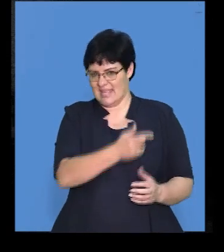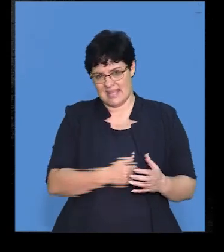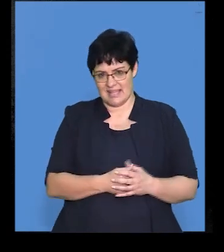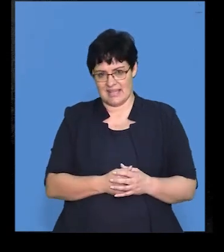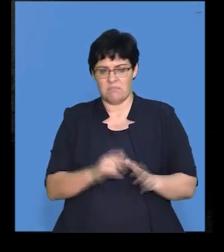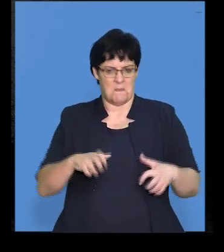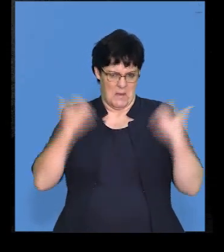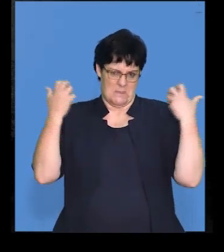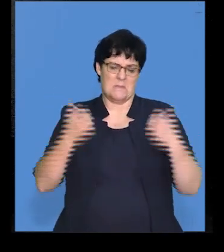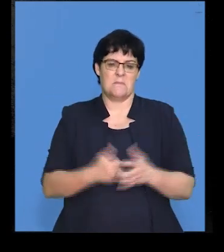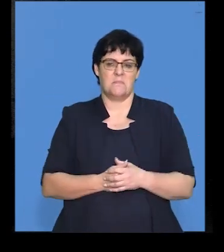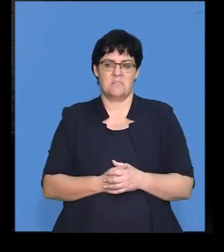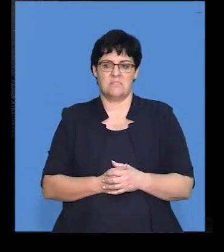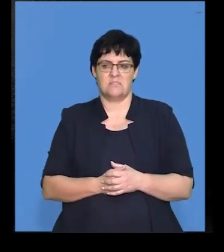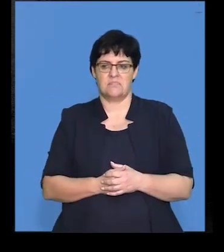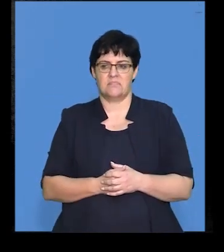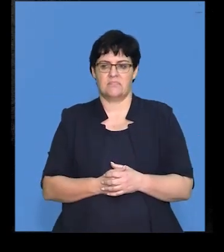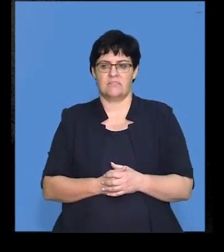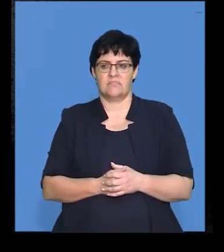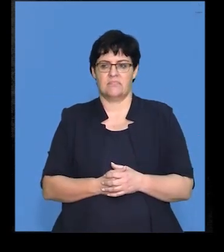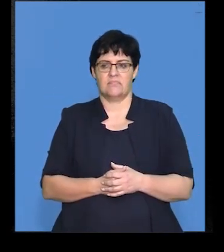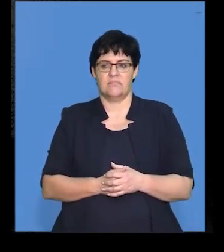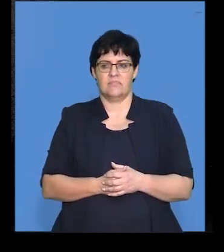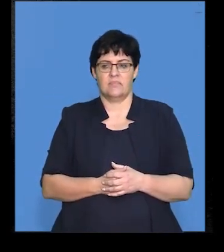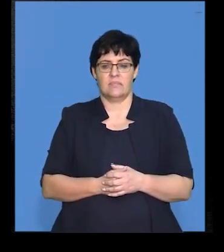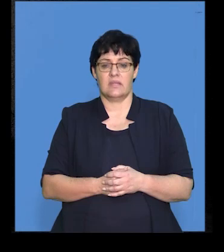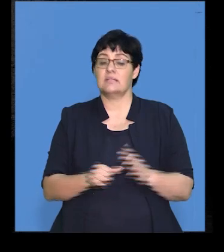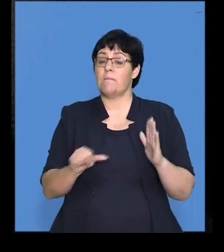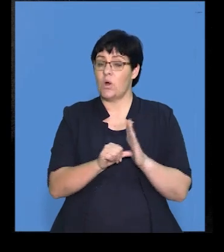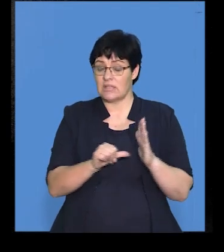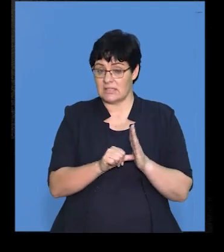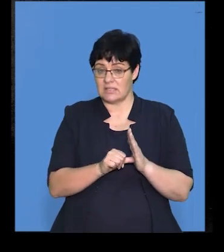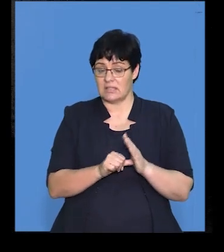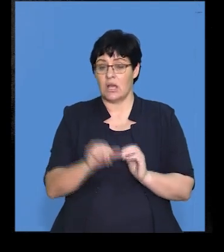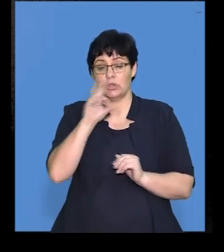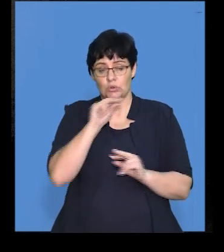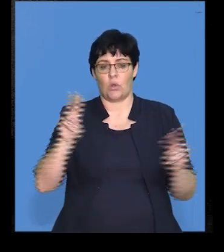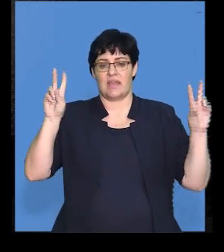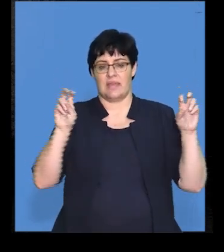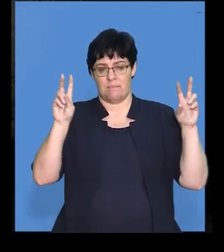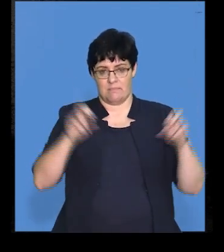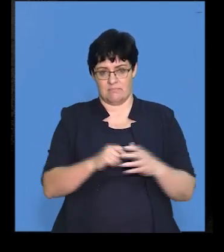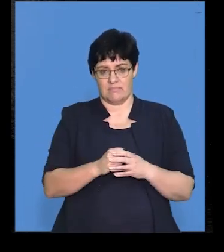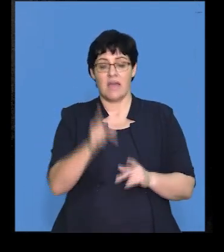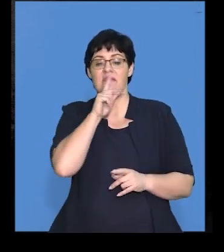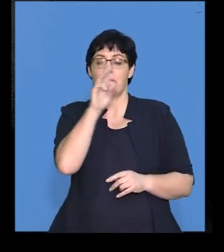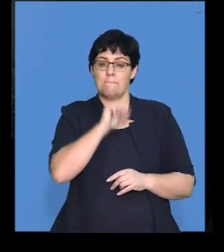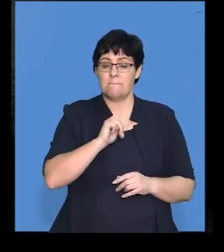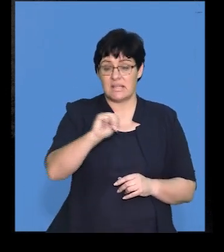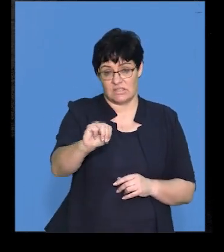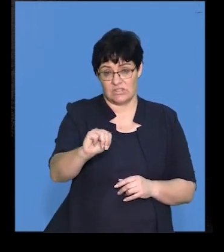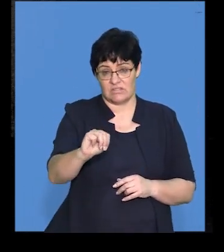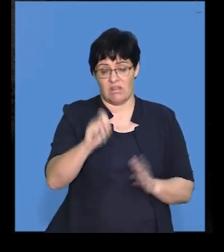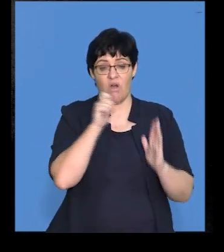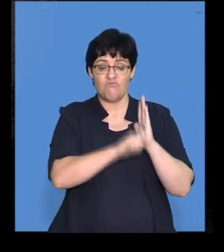is angry. Okay. Now, it's very important that we talk about theme. Theme is the message that